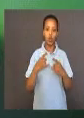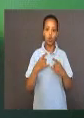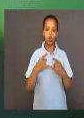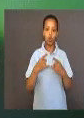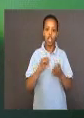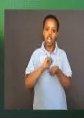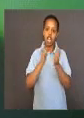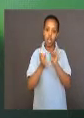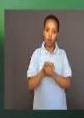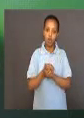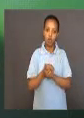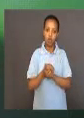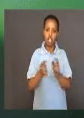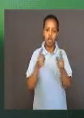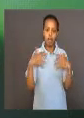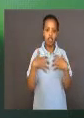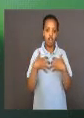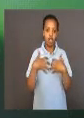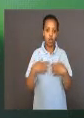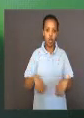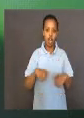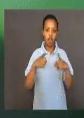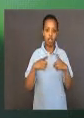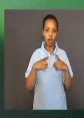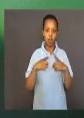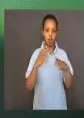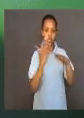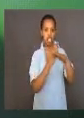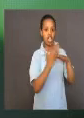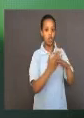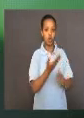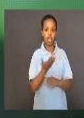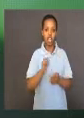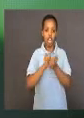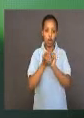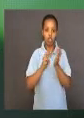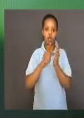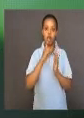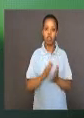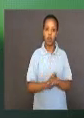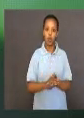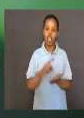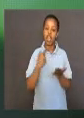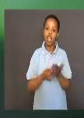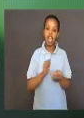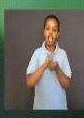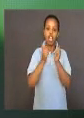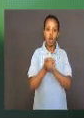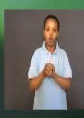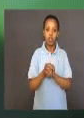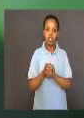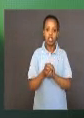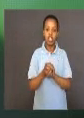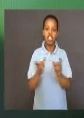over a period of time. The changes that occur are caused